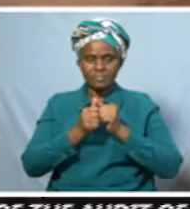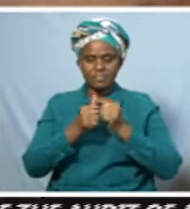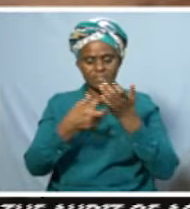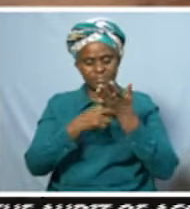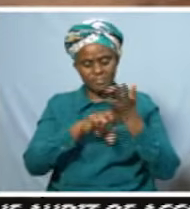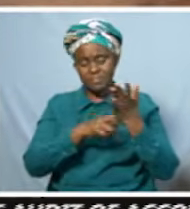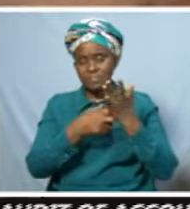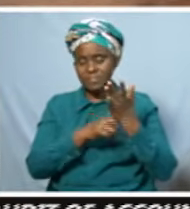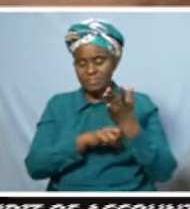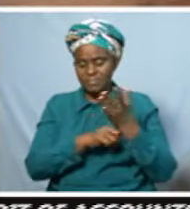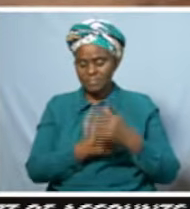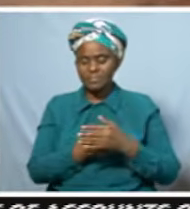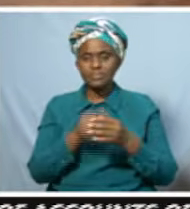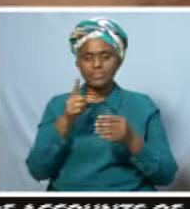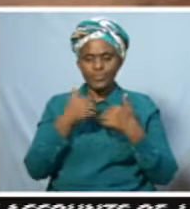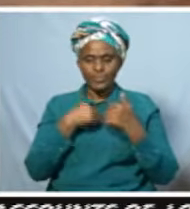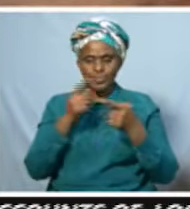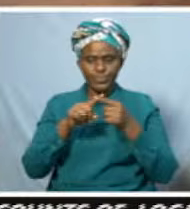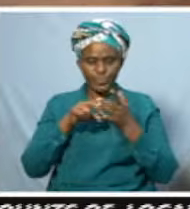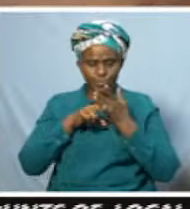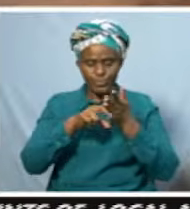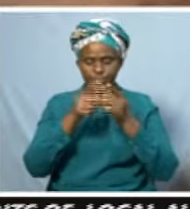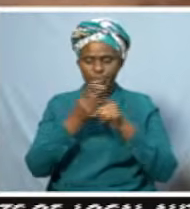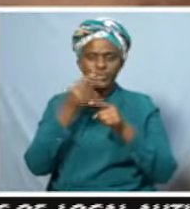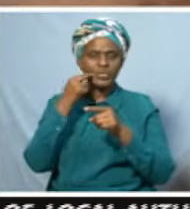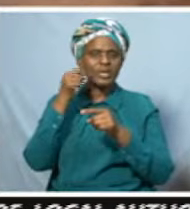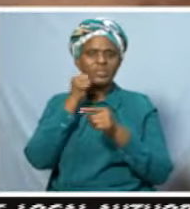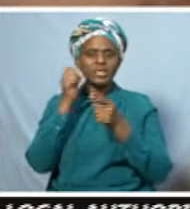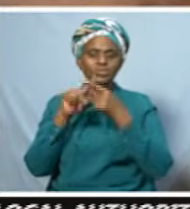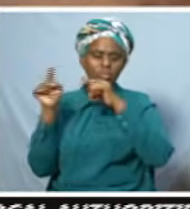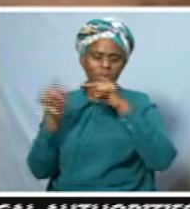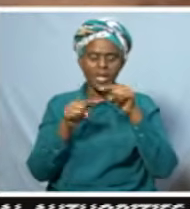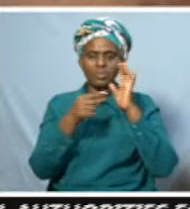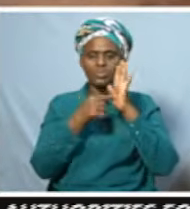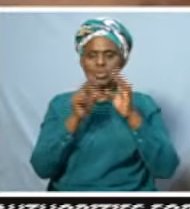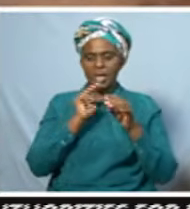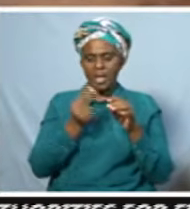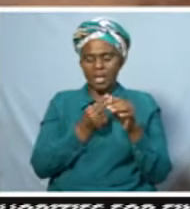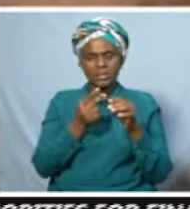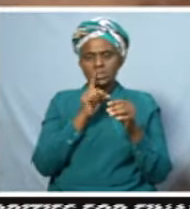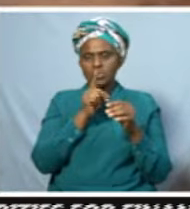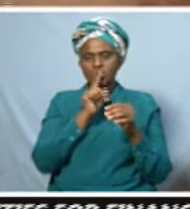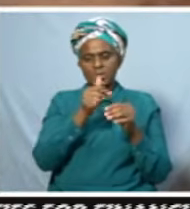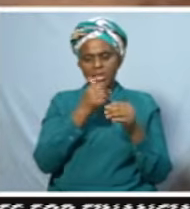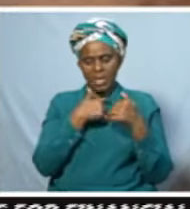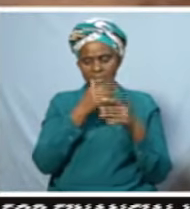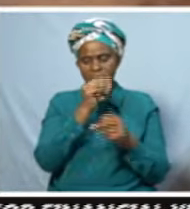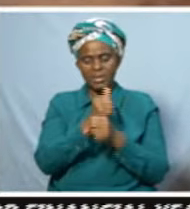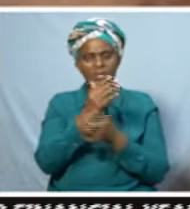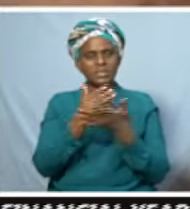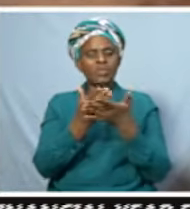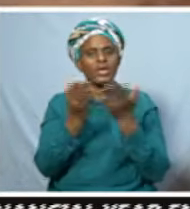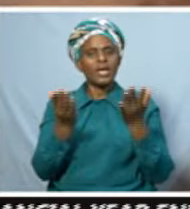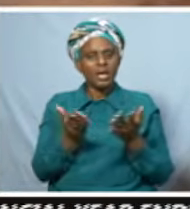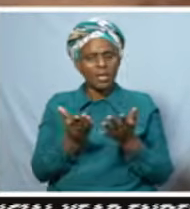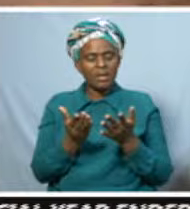receipts. You have to travel from NSAMA to come and prove to us that you had receipts somewhere.